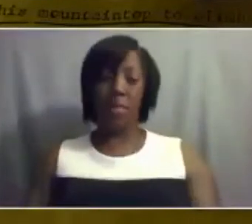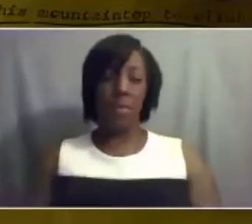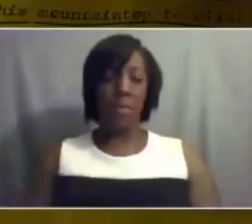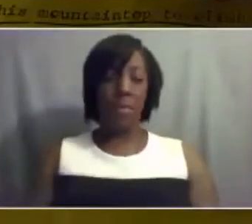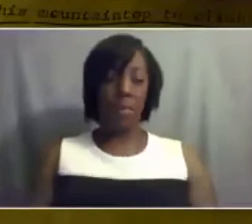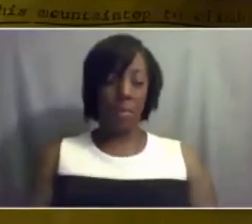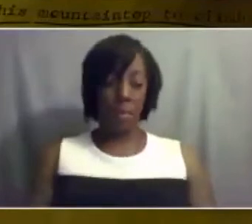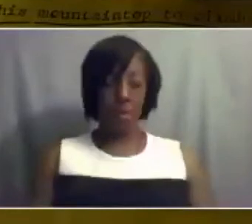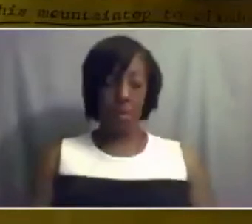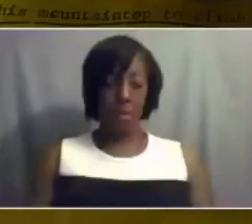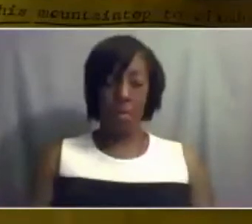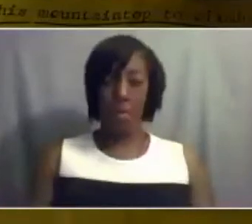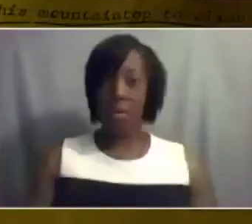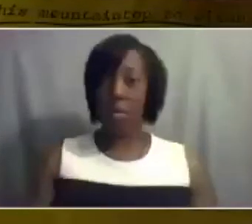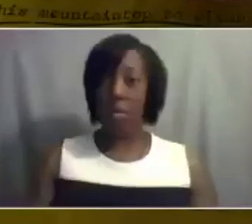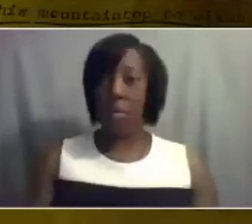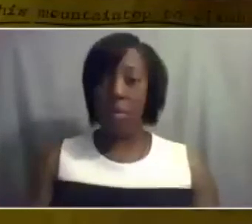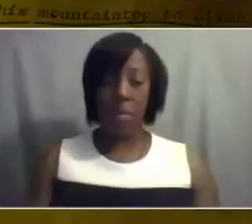Medea, you want to Corrine.